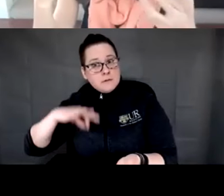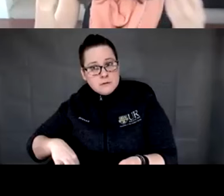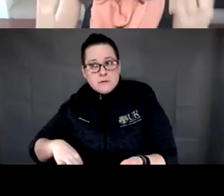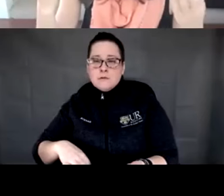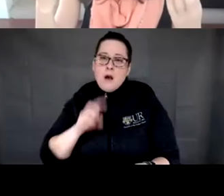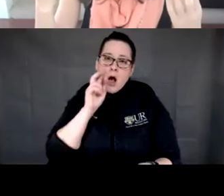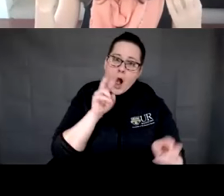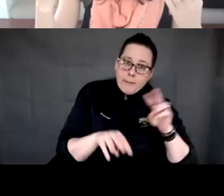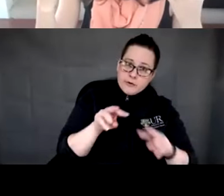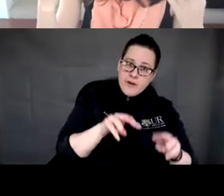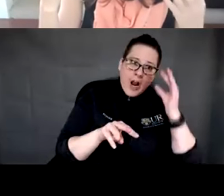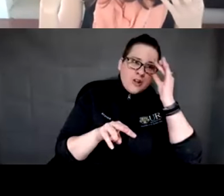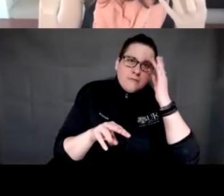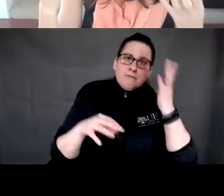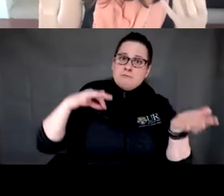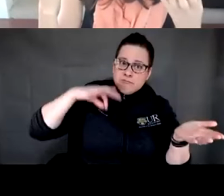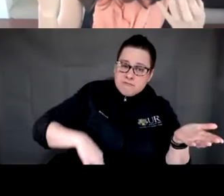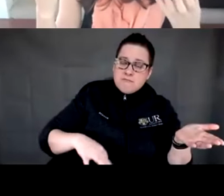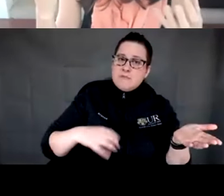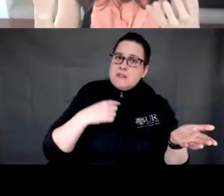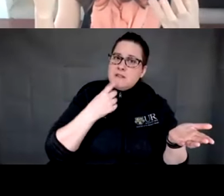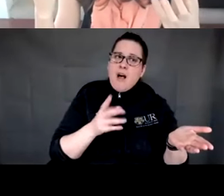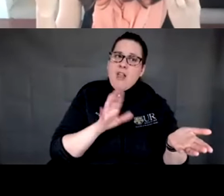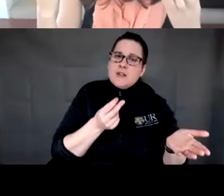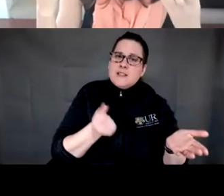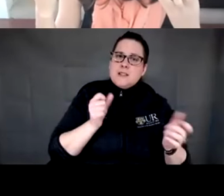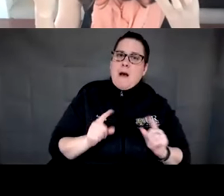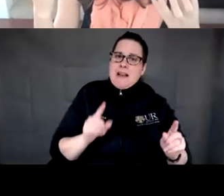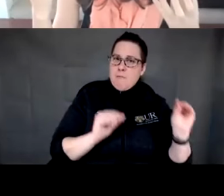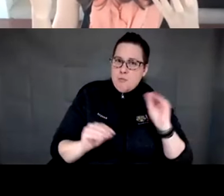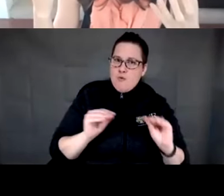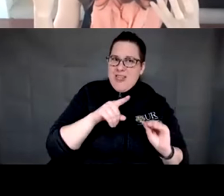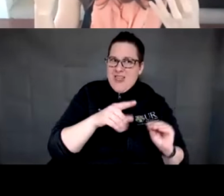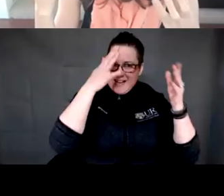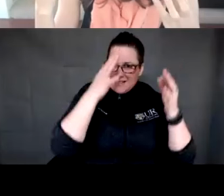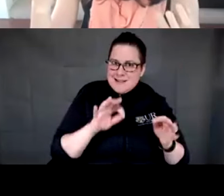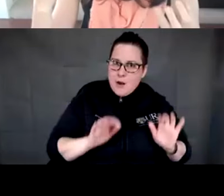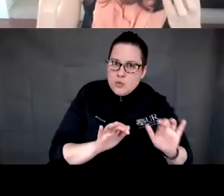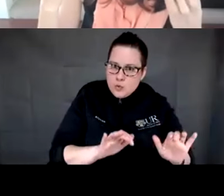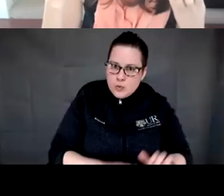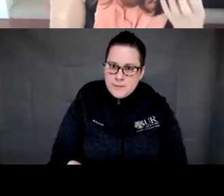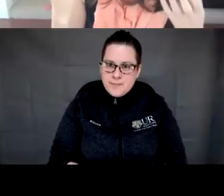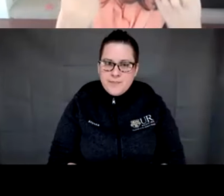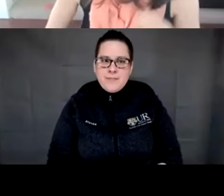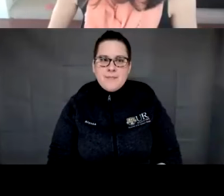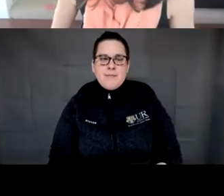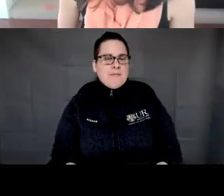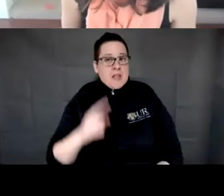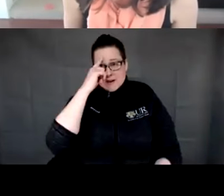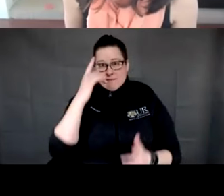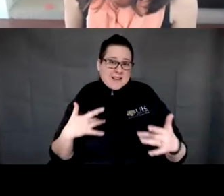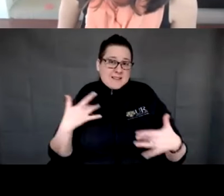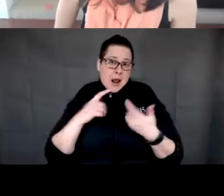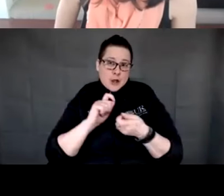this observational approach, which tells us about the spontaneous movements that the animal is electing to engage in. So I think it's a really exciting change